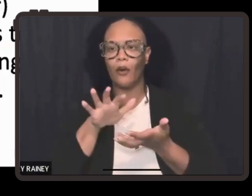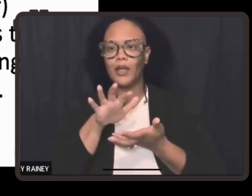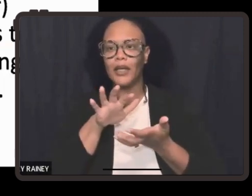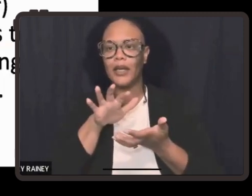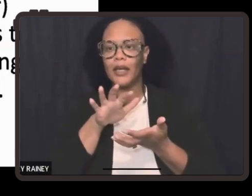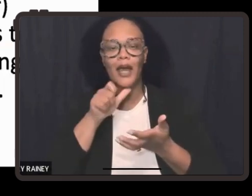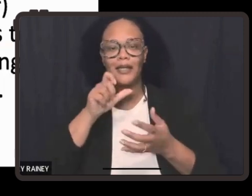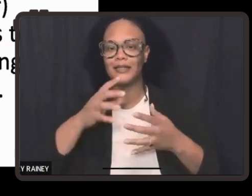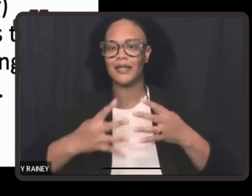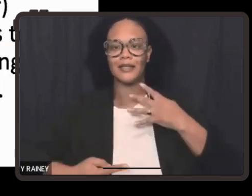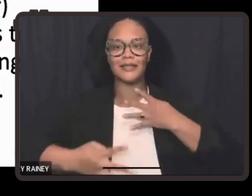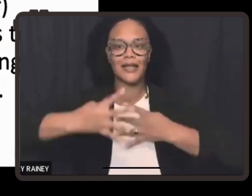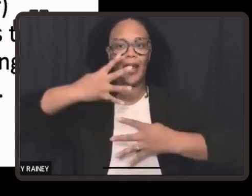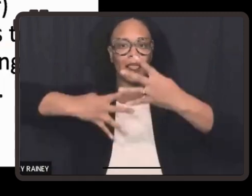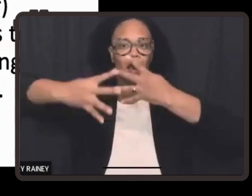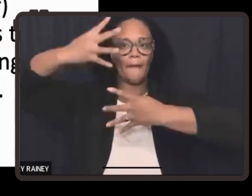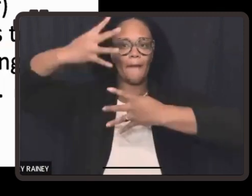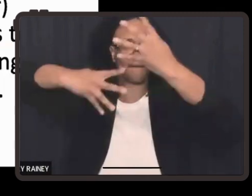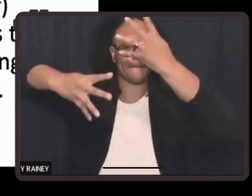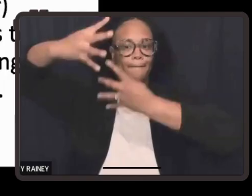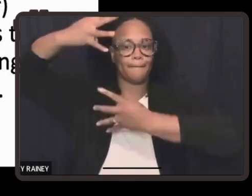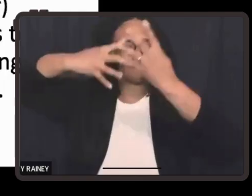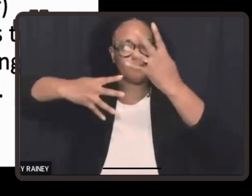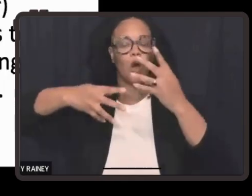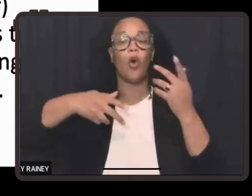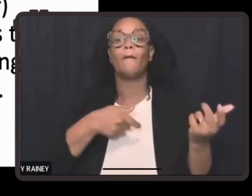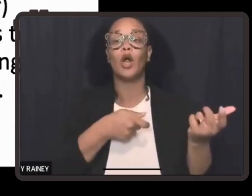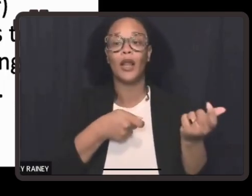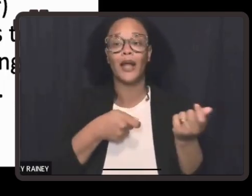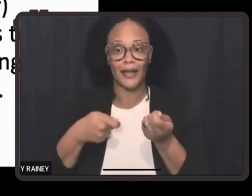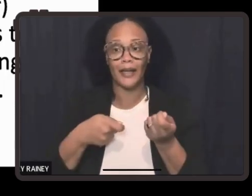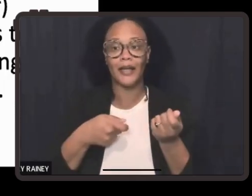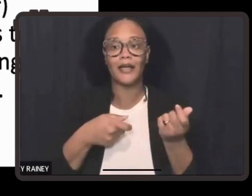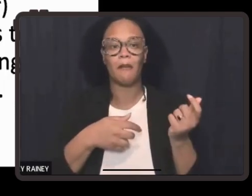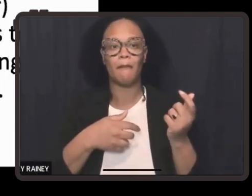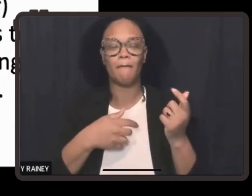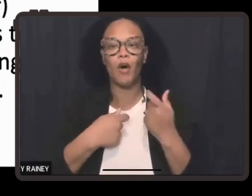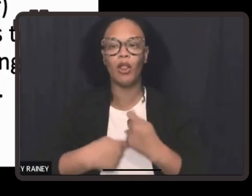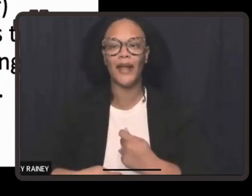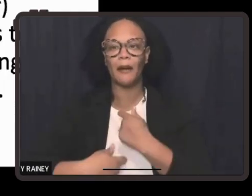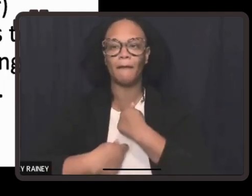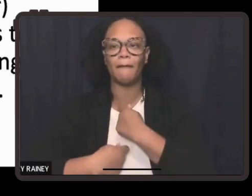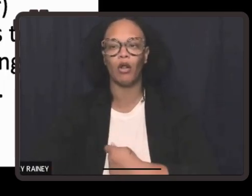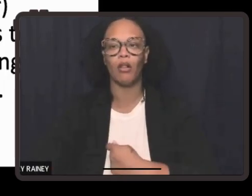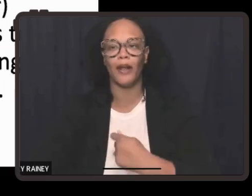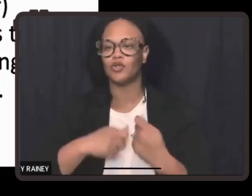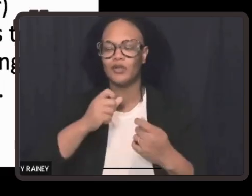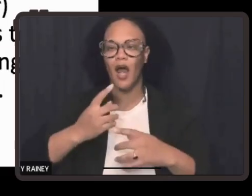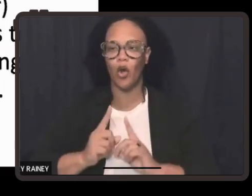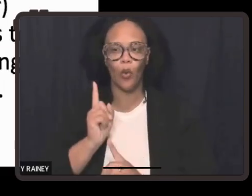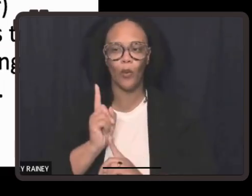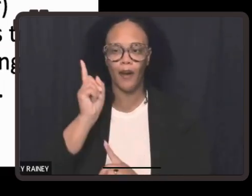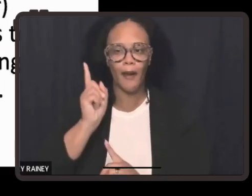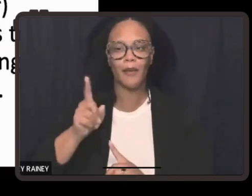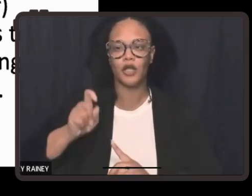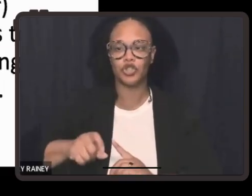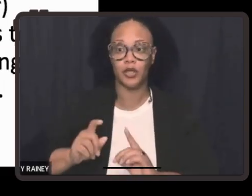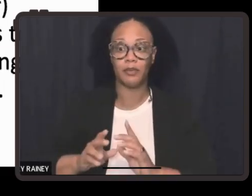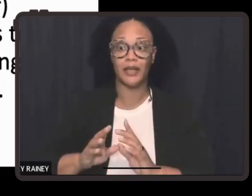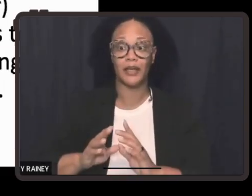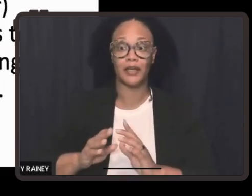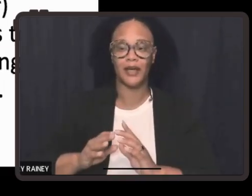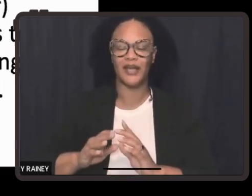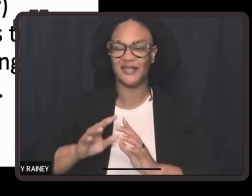higher levels like it should do. So it's sort of like it all stagnates there and doesn't get up as quickly as it should. And that gives you